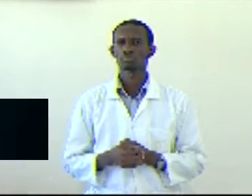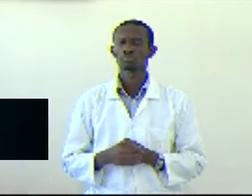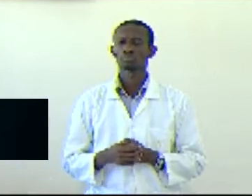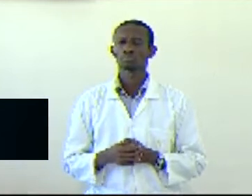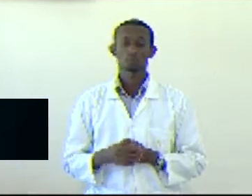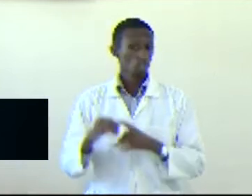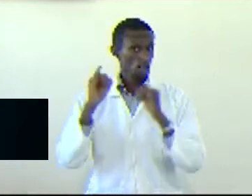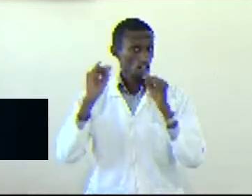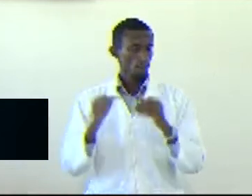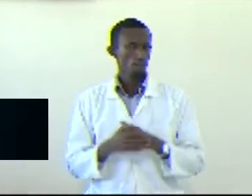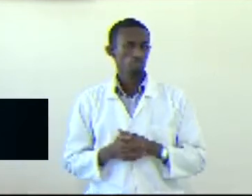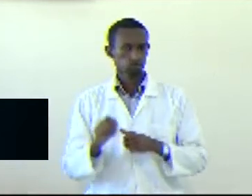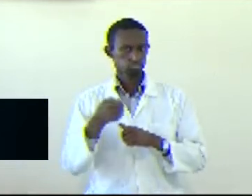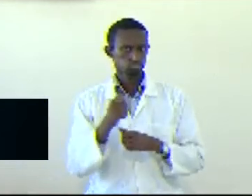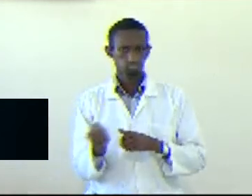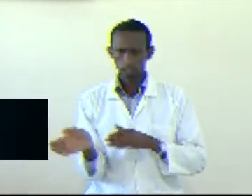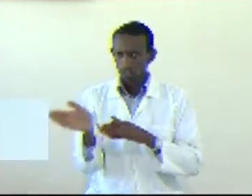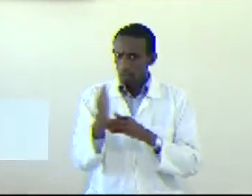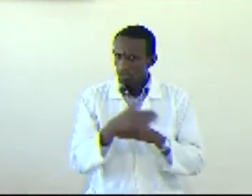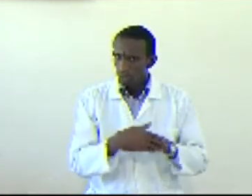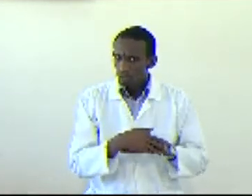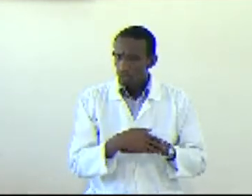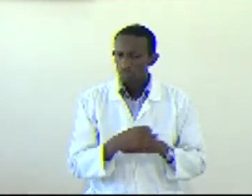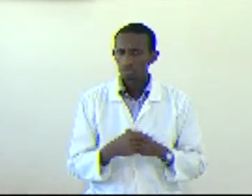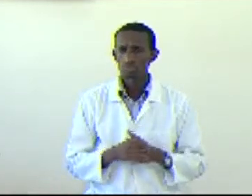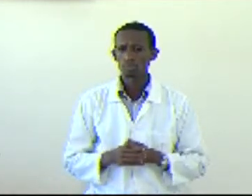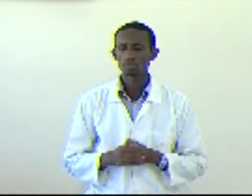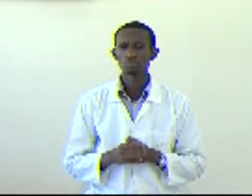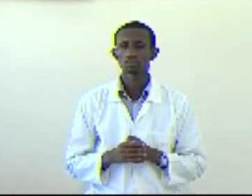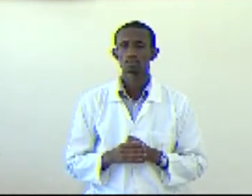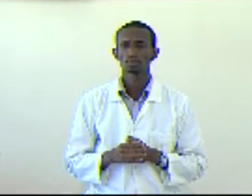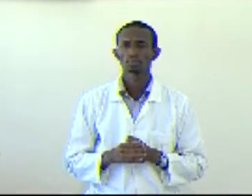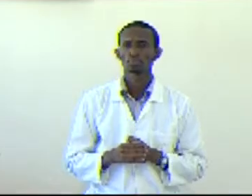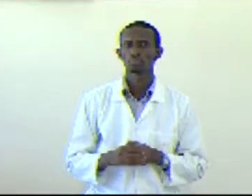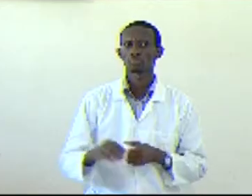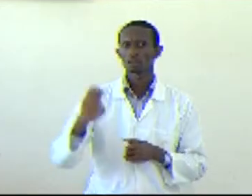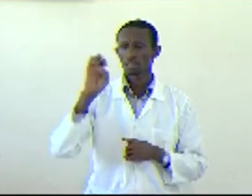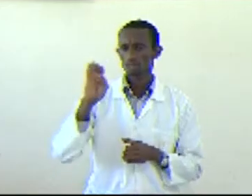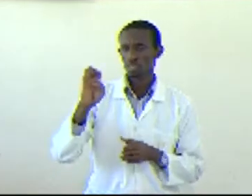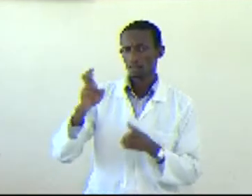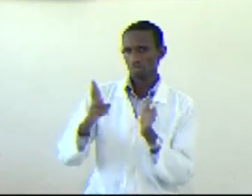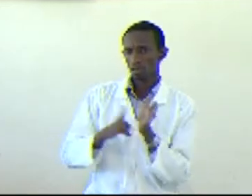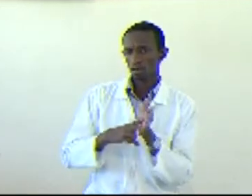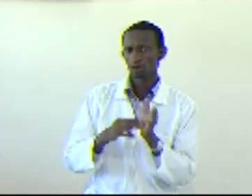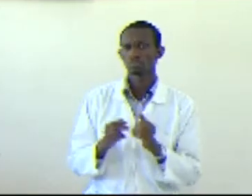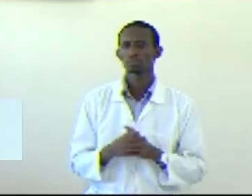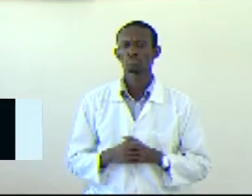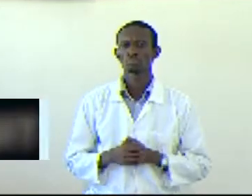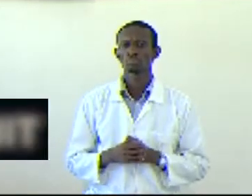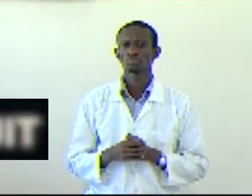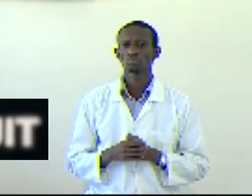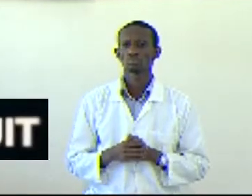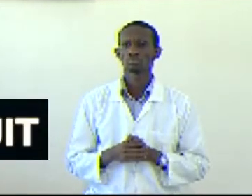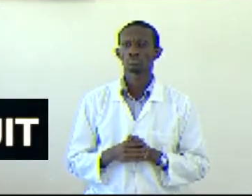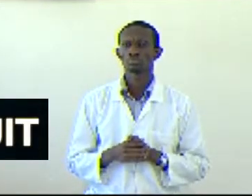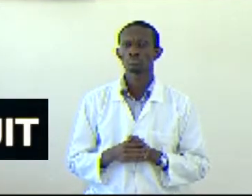is closed, then we have E, which is equal to that is electromotive force equals